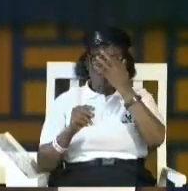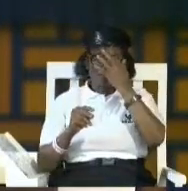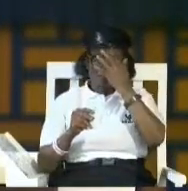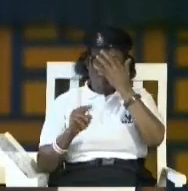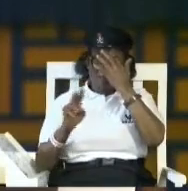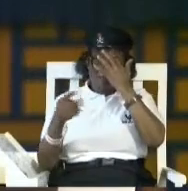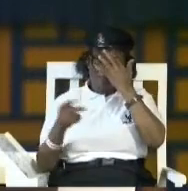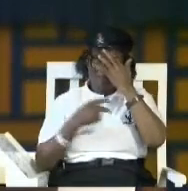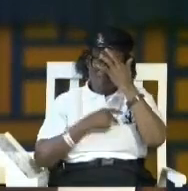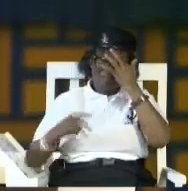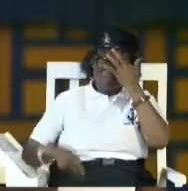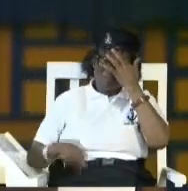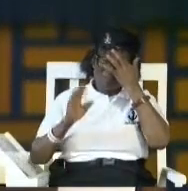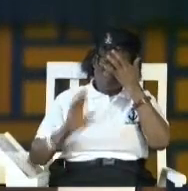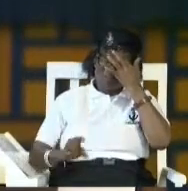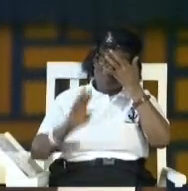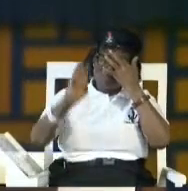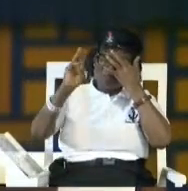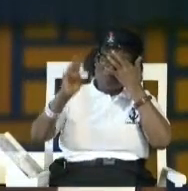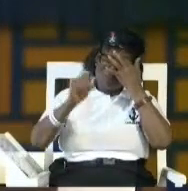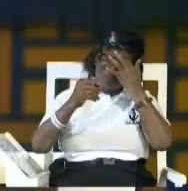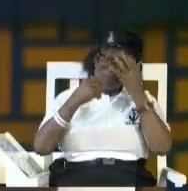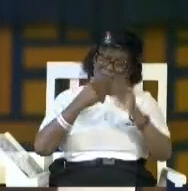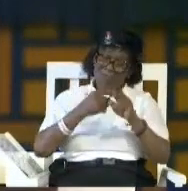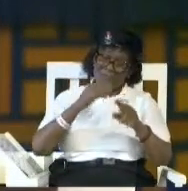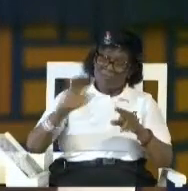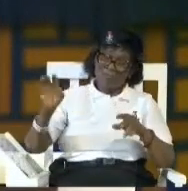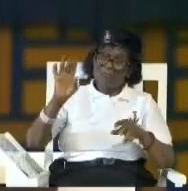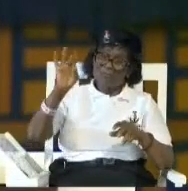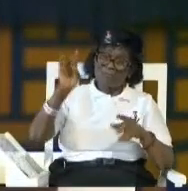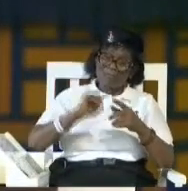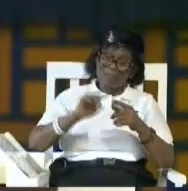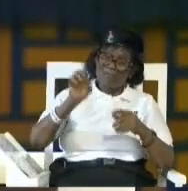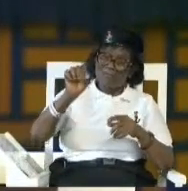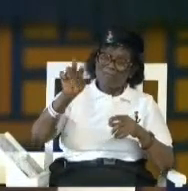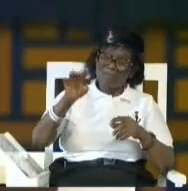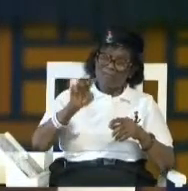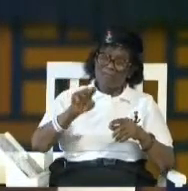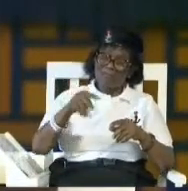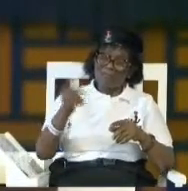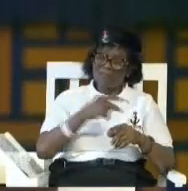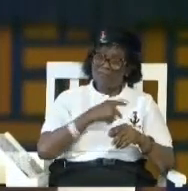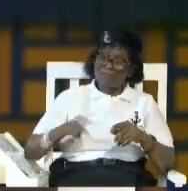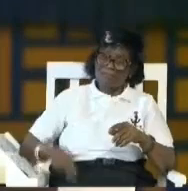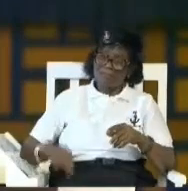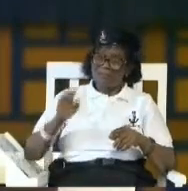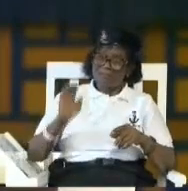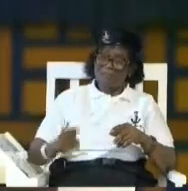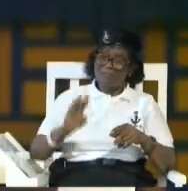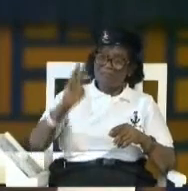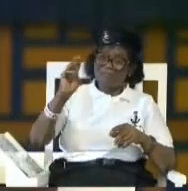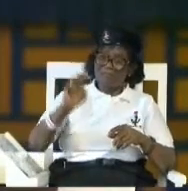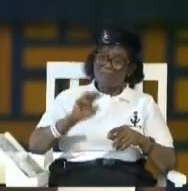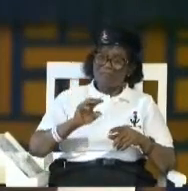2 Kings chapter 6, from verse 8 to 12. 2 Kings 6, 8 to